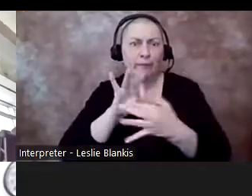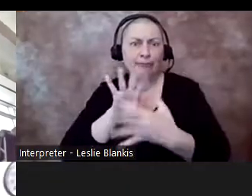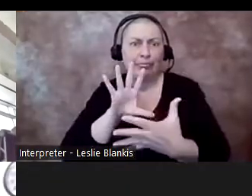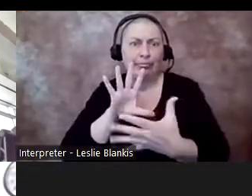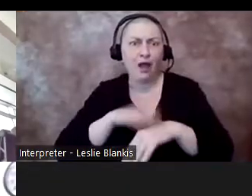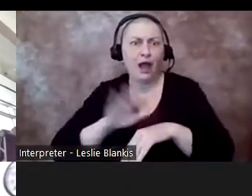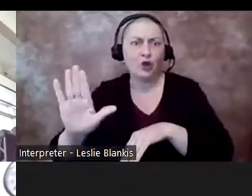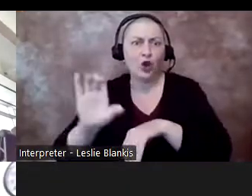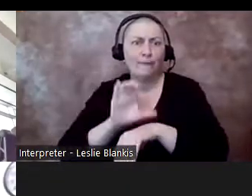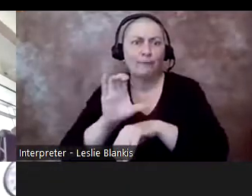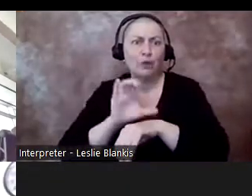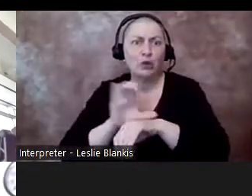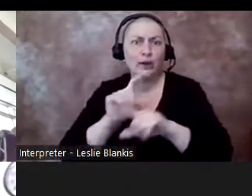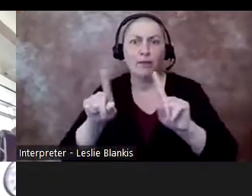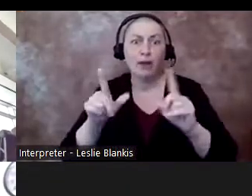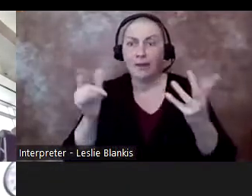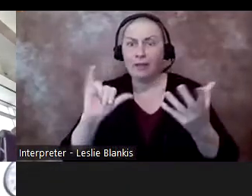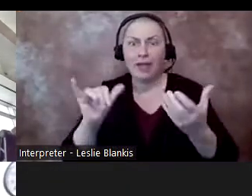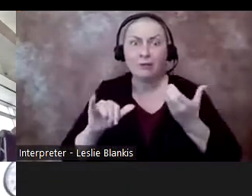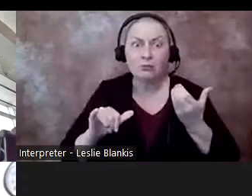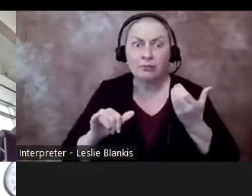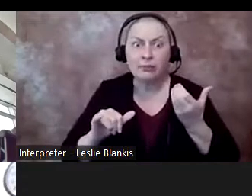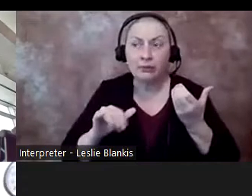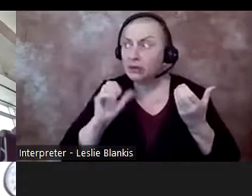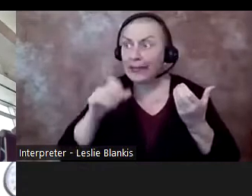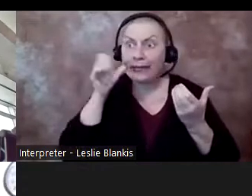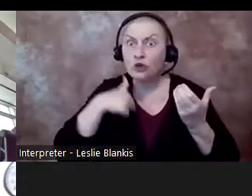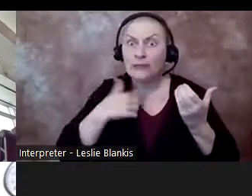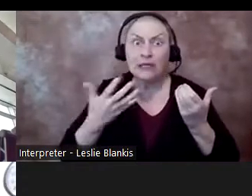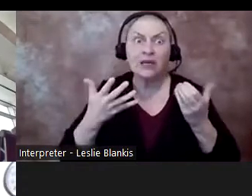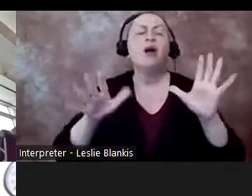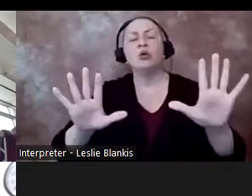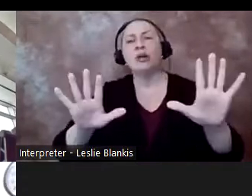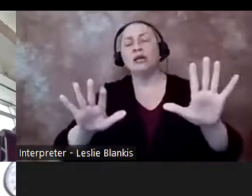her computer, but I was like, oh goodness, I feel like nobody could hear me.